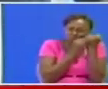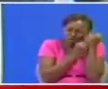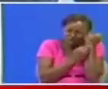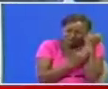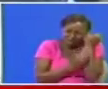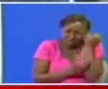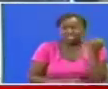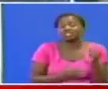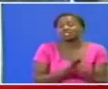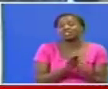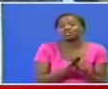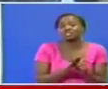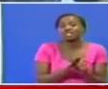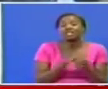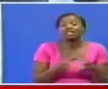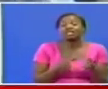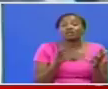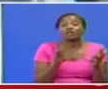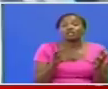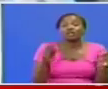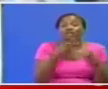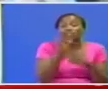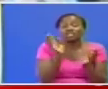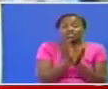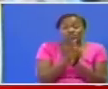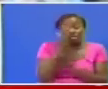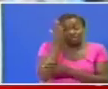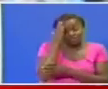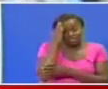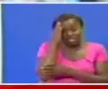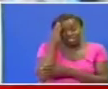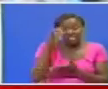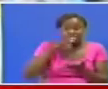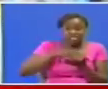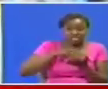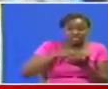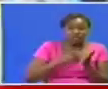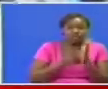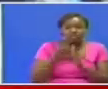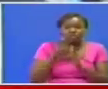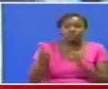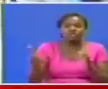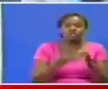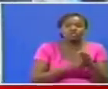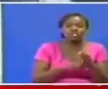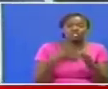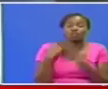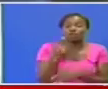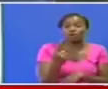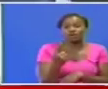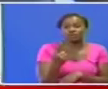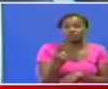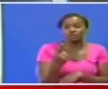in accordance with now internationally recognized sustainable development goals, and goal number one is